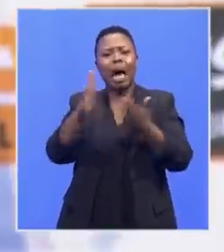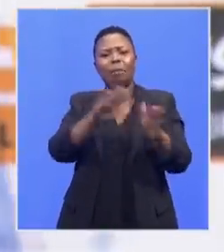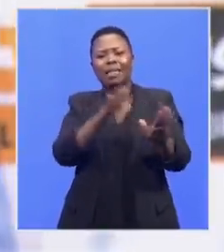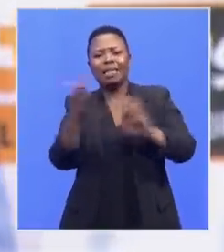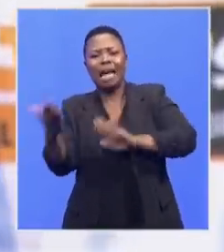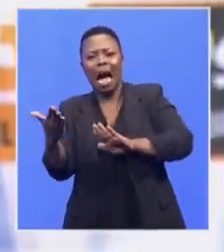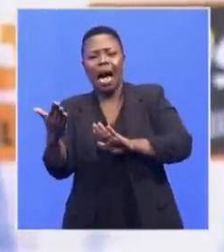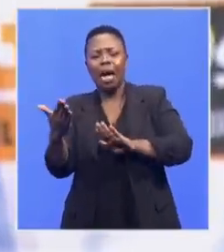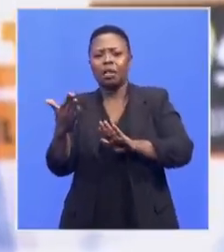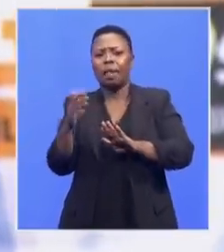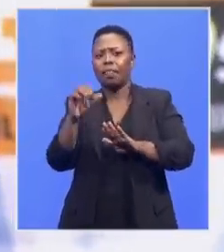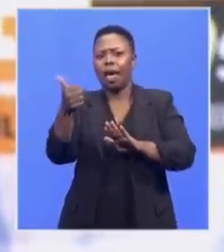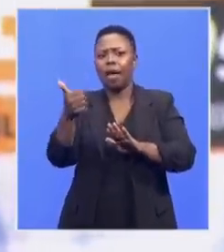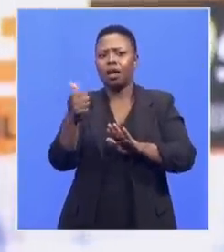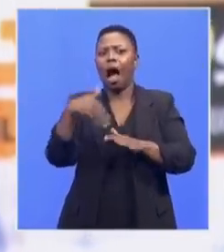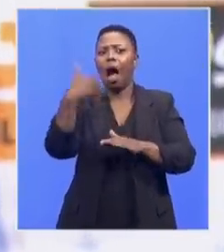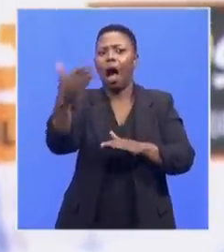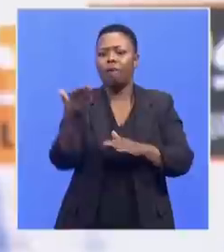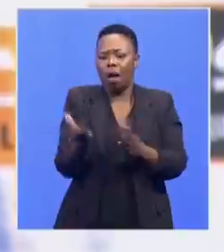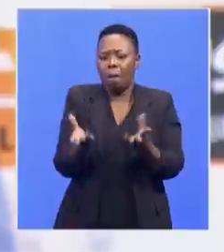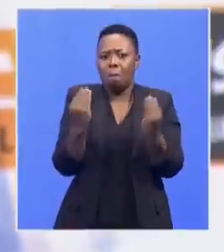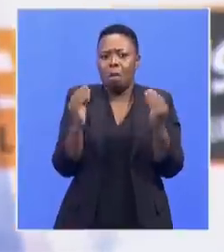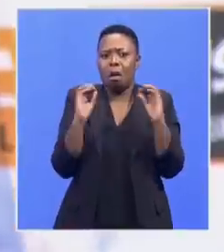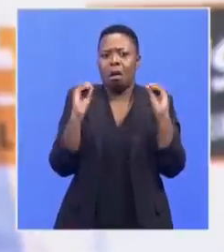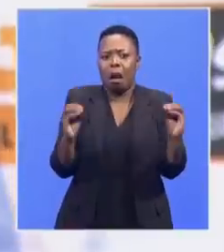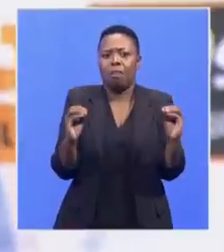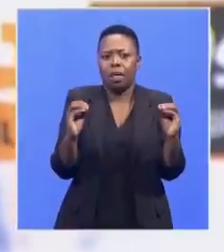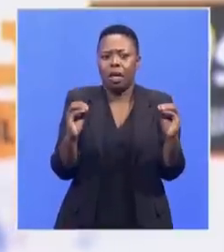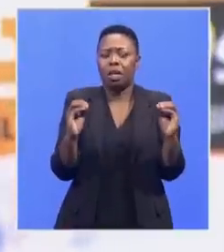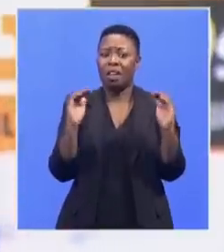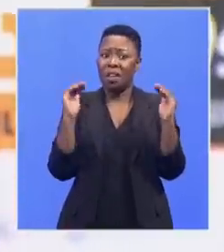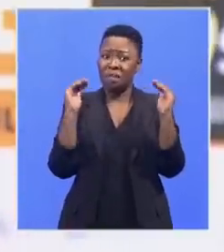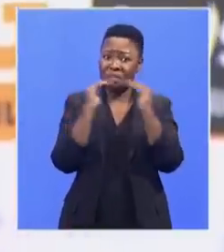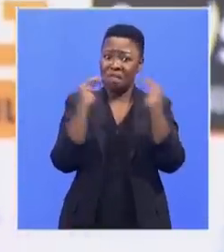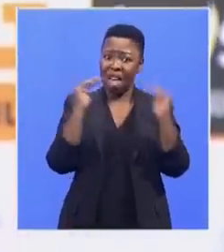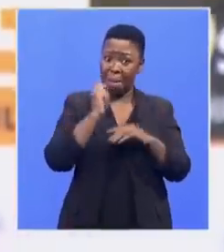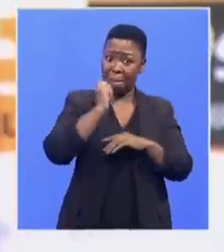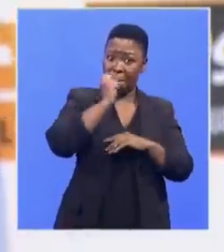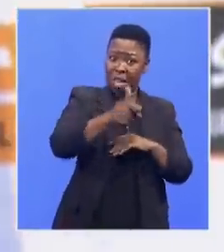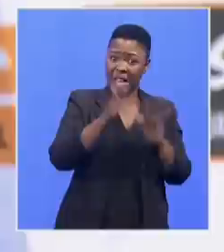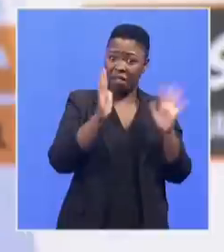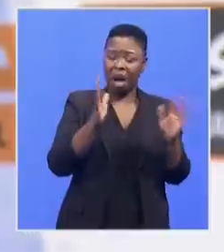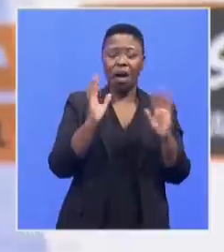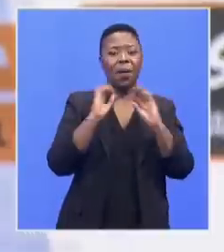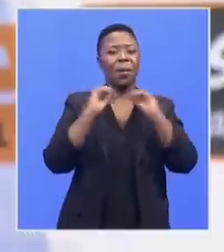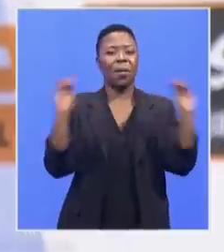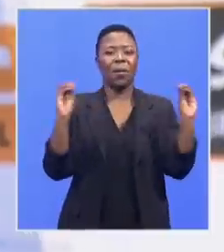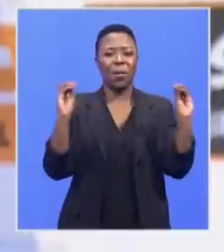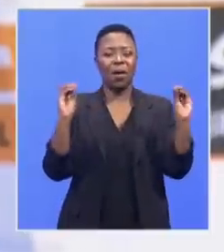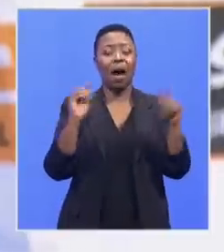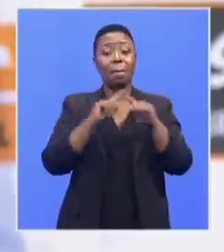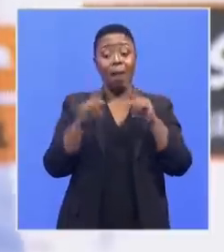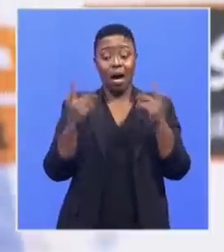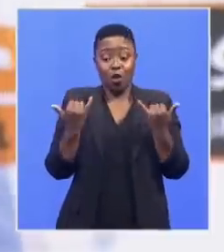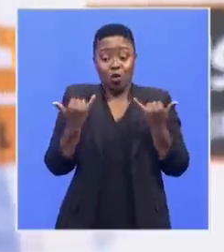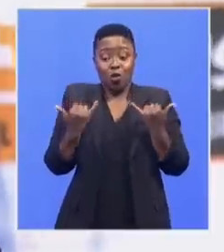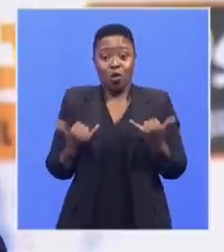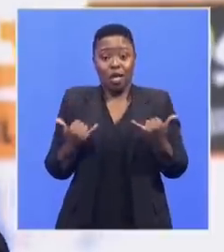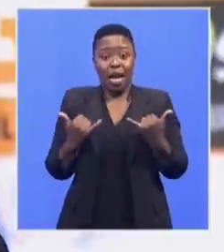nothing. They were not really even fairly compensated. Today, under a democratic